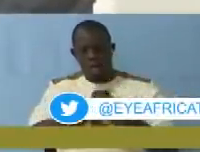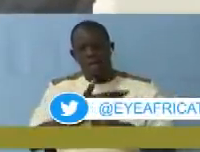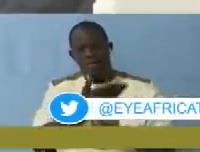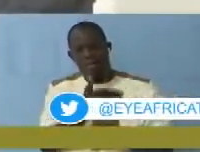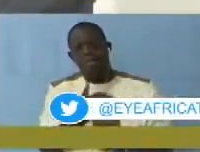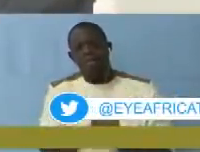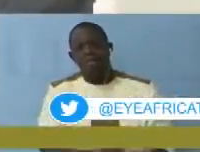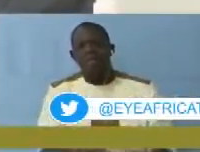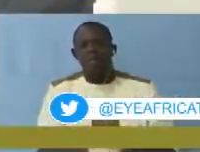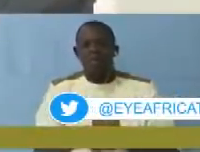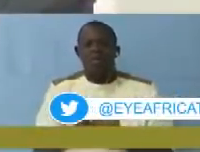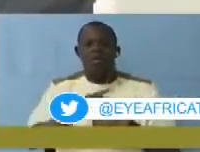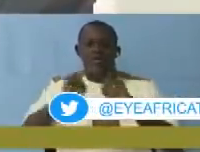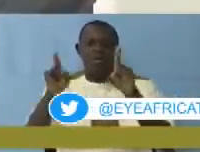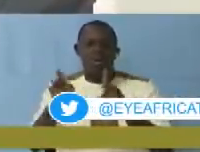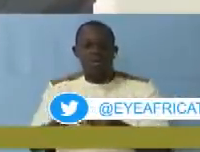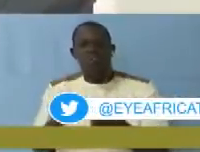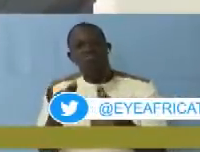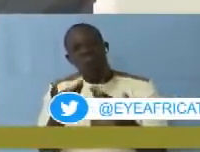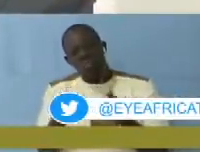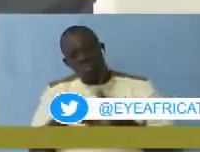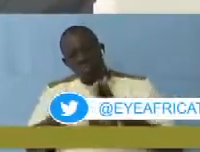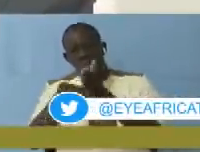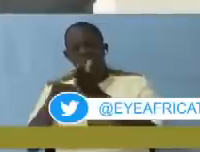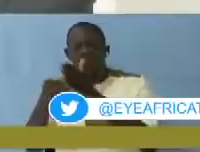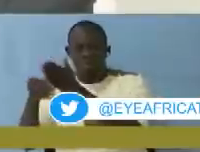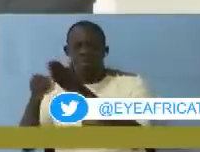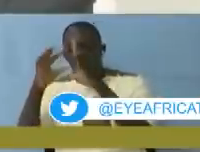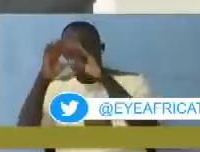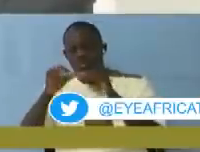sections. Wala fanalu. Or directorates.